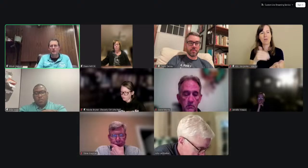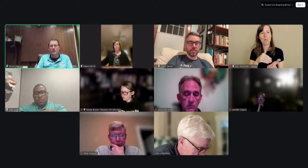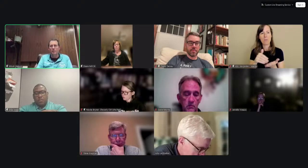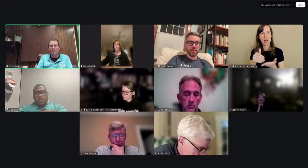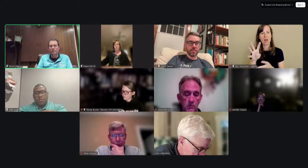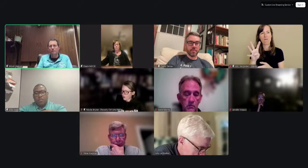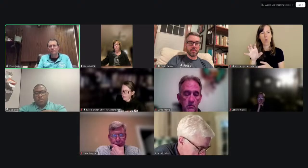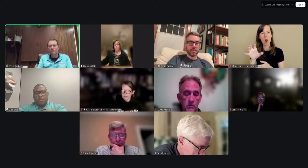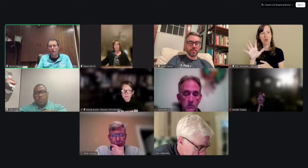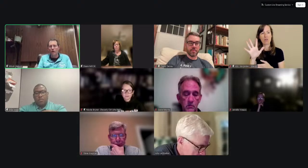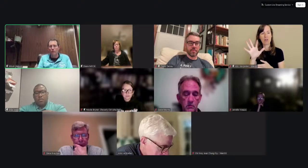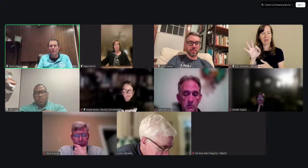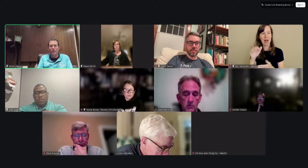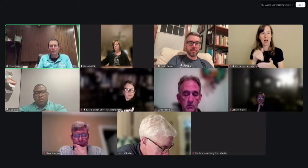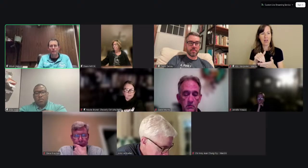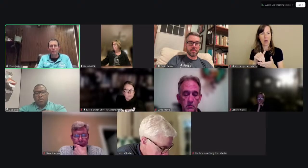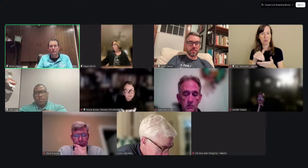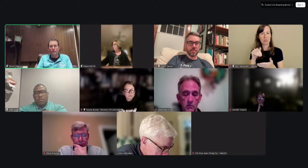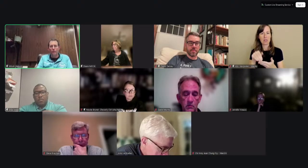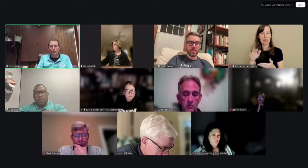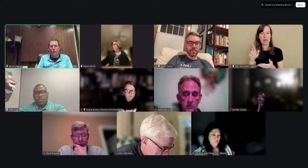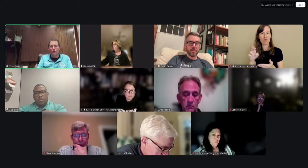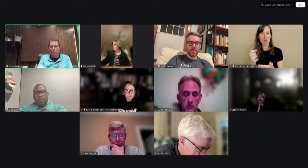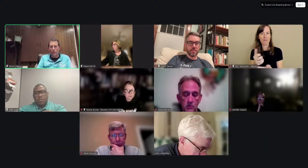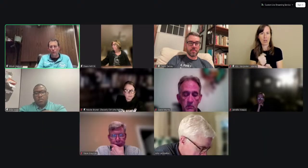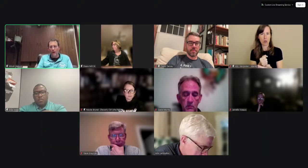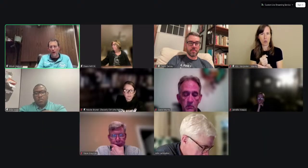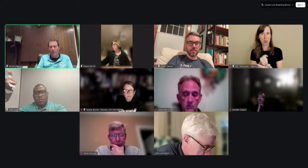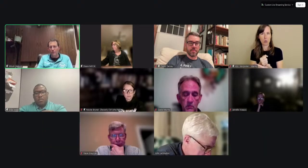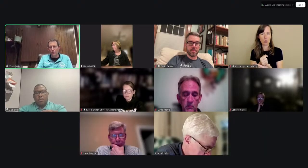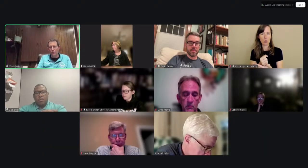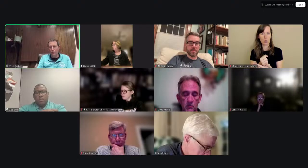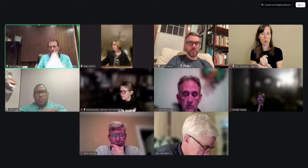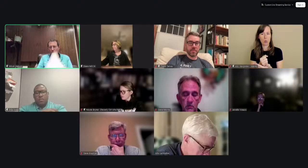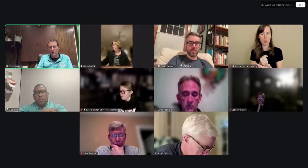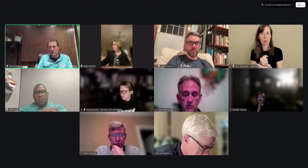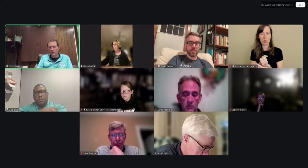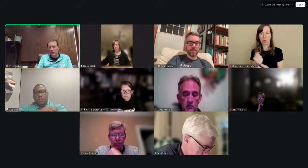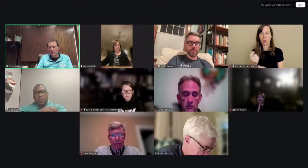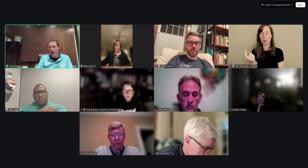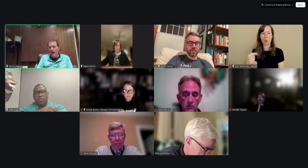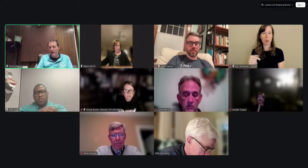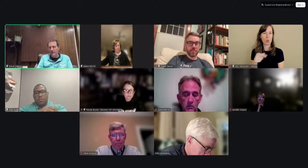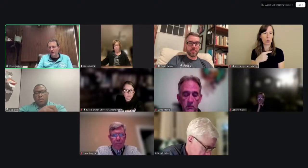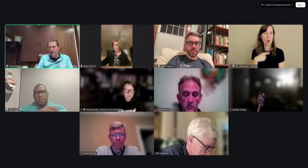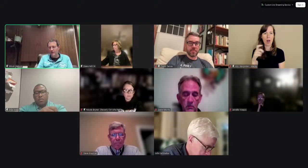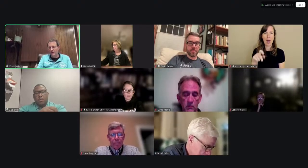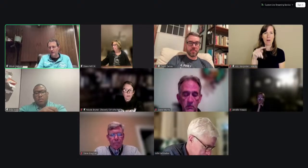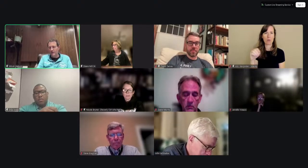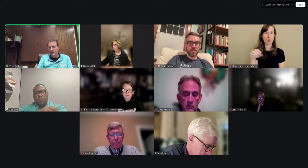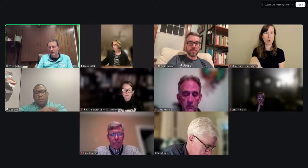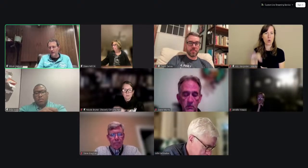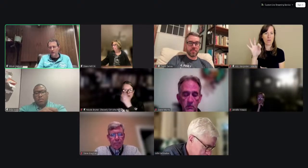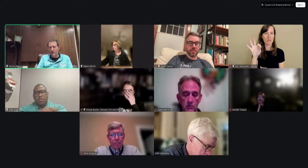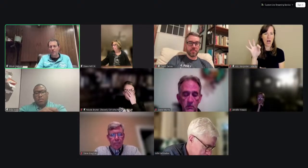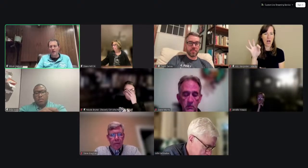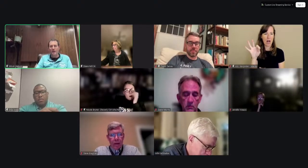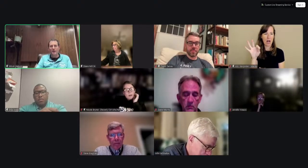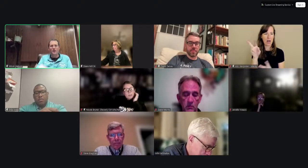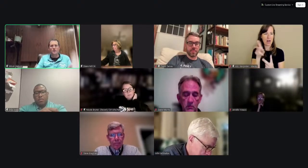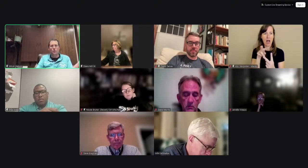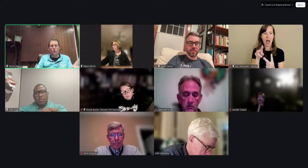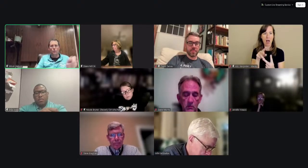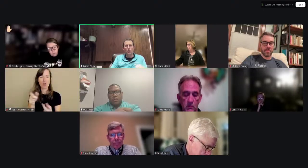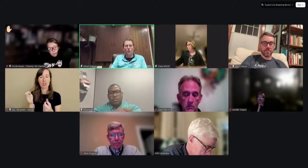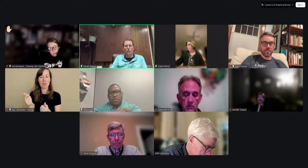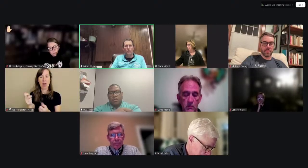$11,459,000 in income, in revenue. So we would have to find either spending